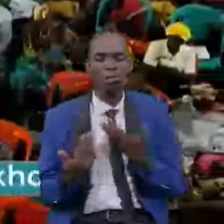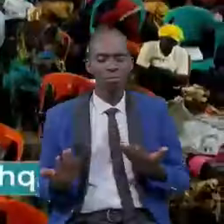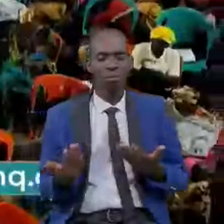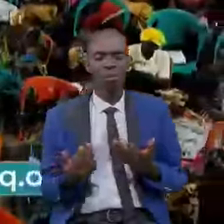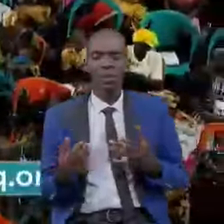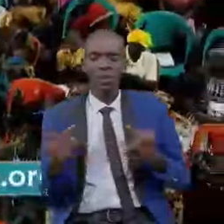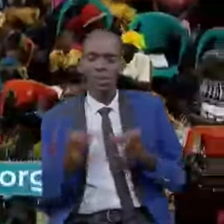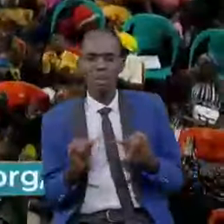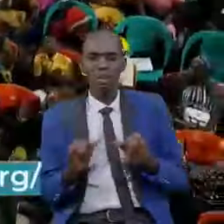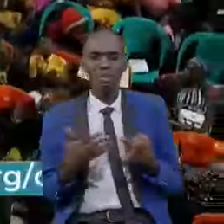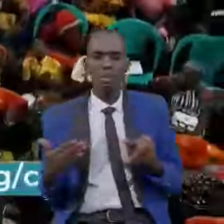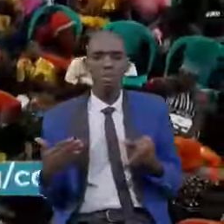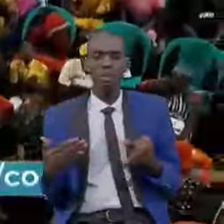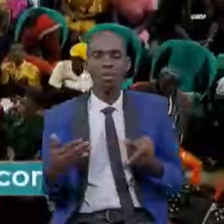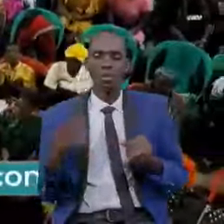true, indicate.